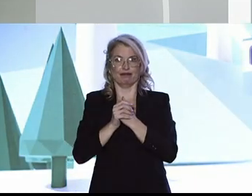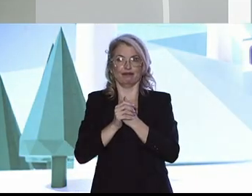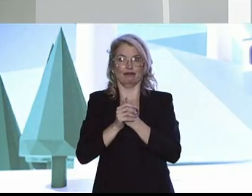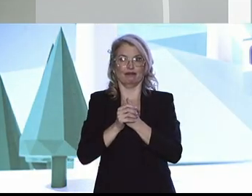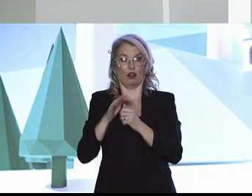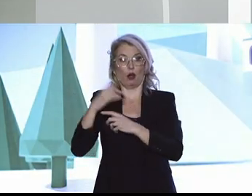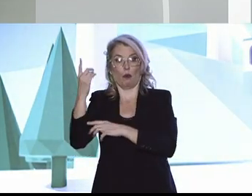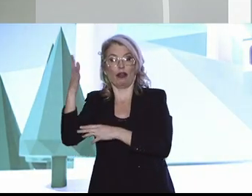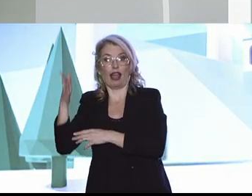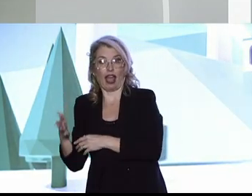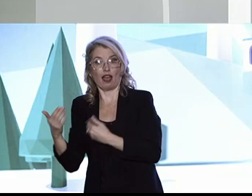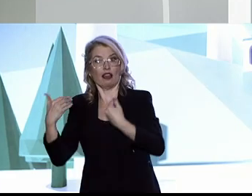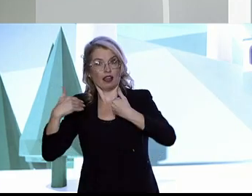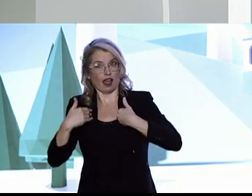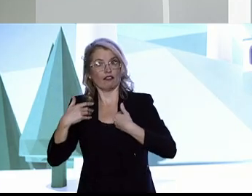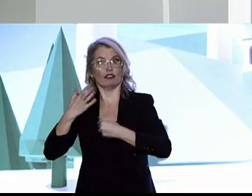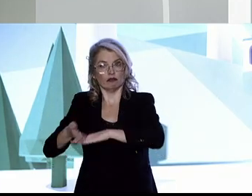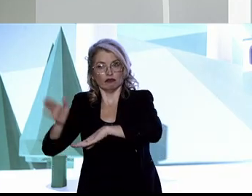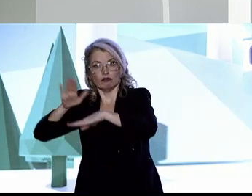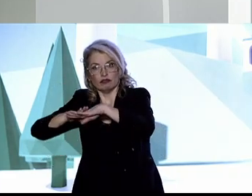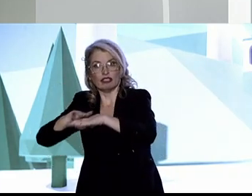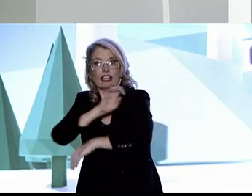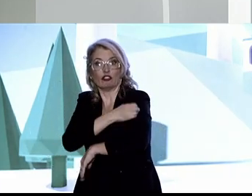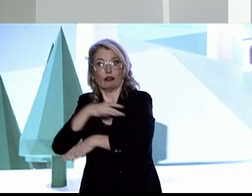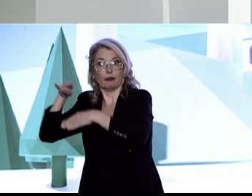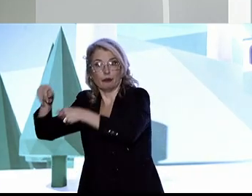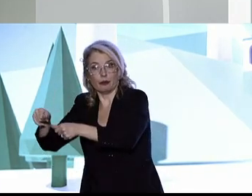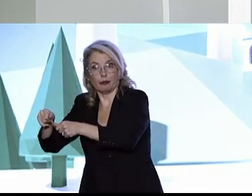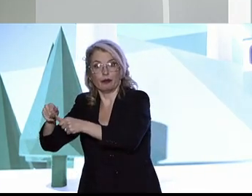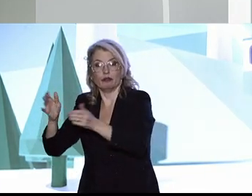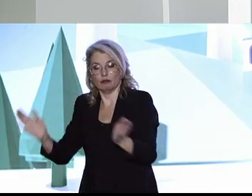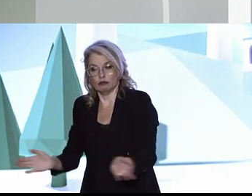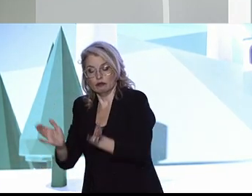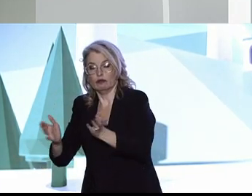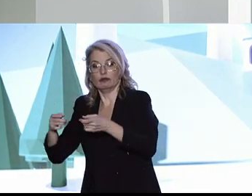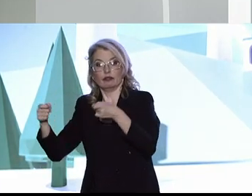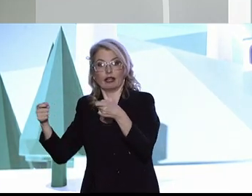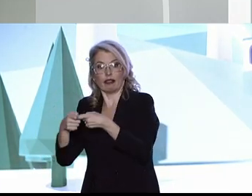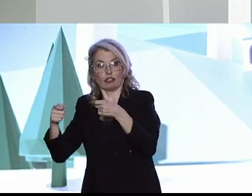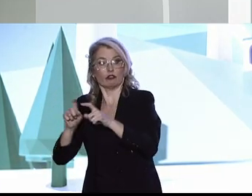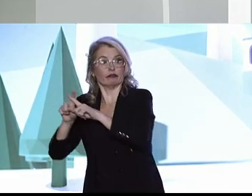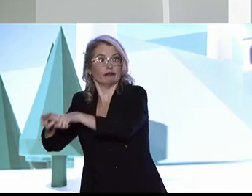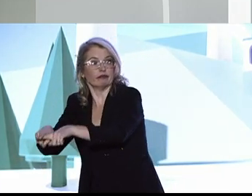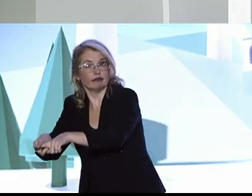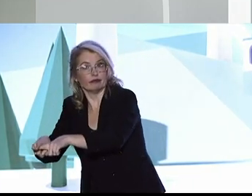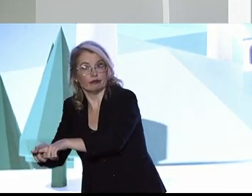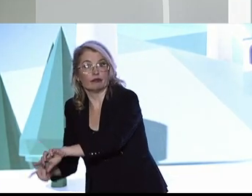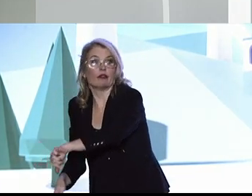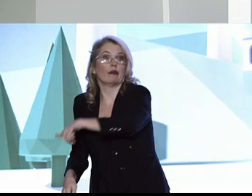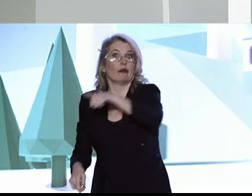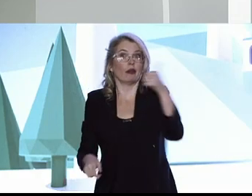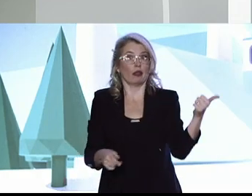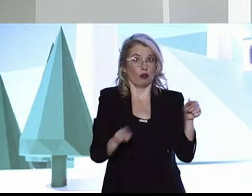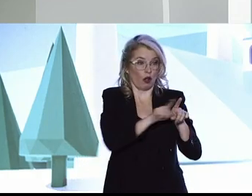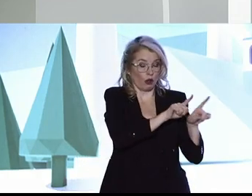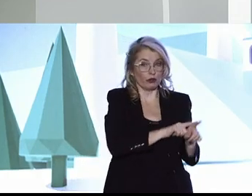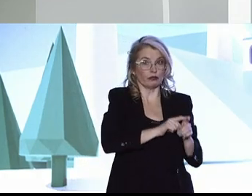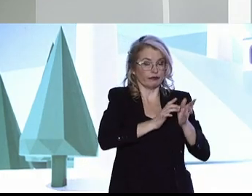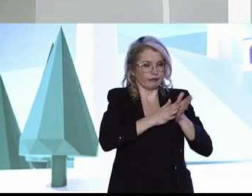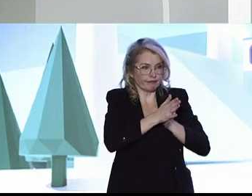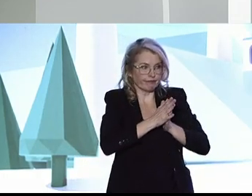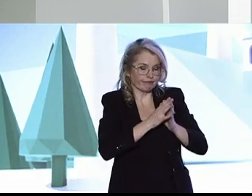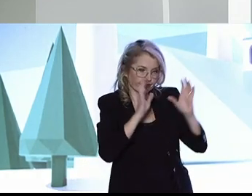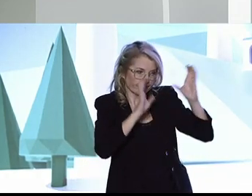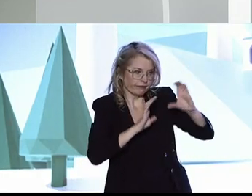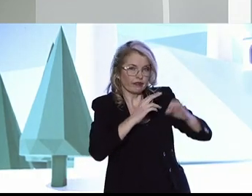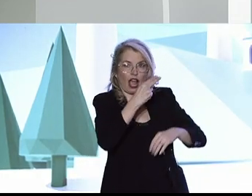So on the one hand, we're enhancing energy efficiency and driving forward electrification. And on the other, we're pursuing